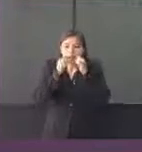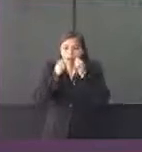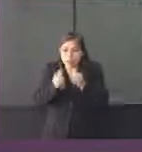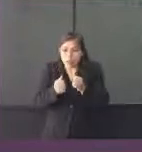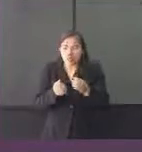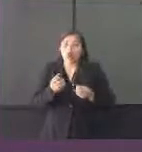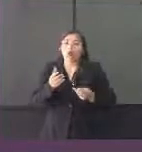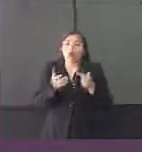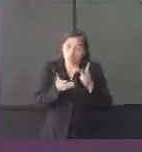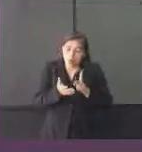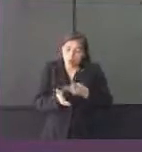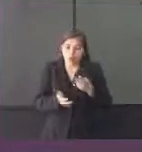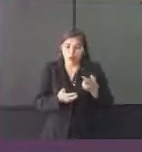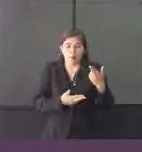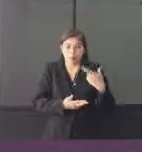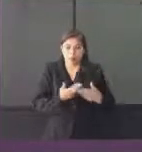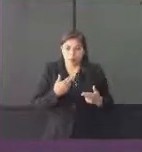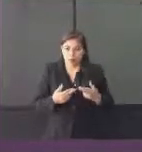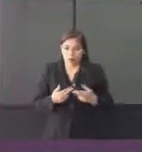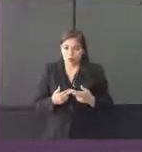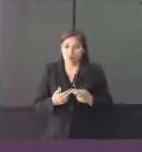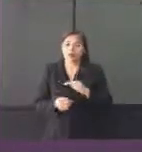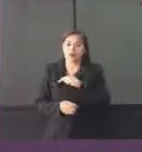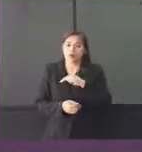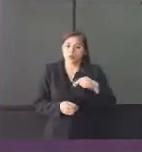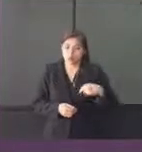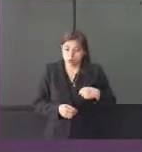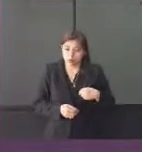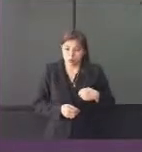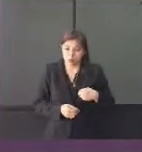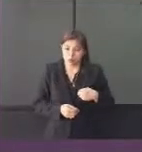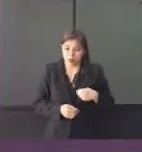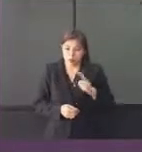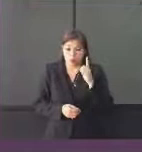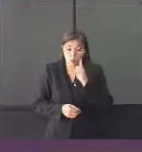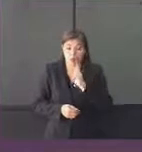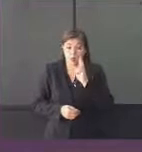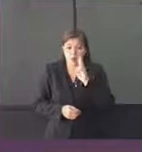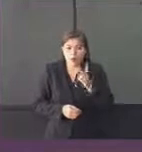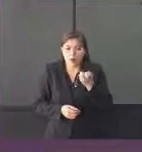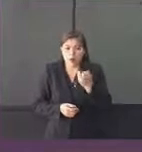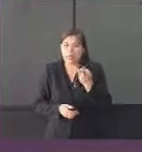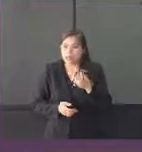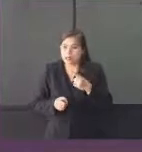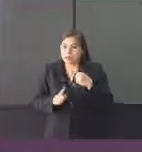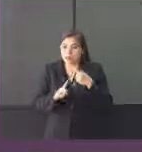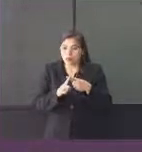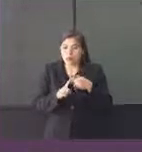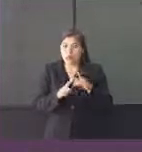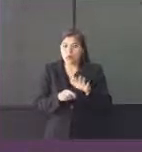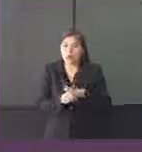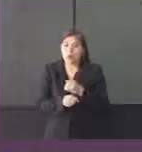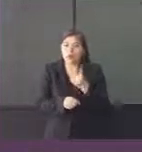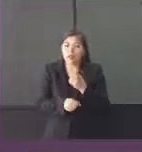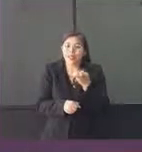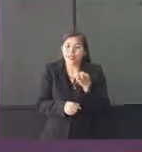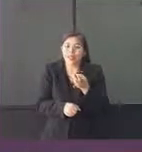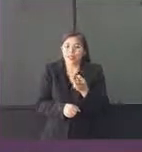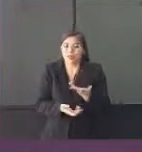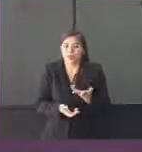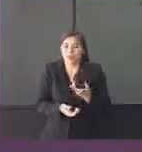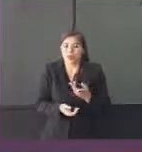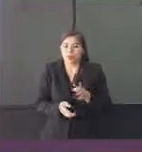the attention again is increasing. We see this is as a positive effect because